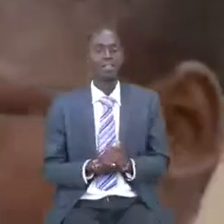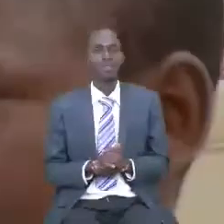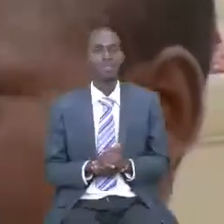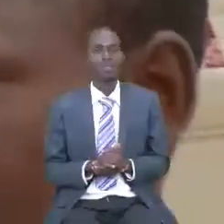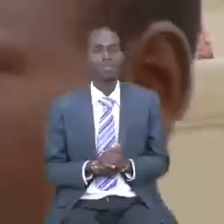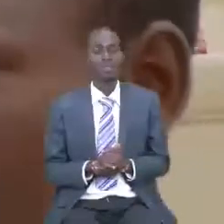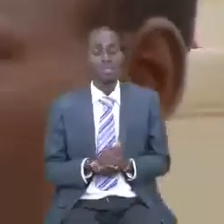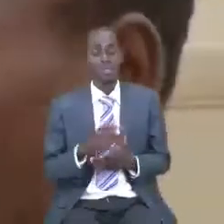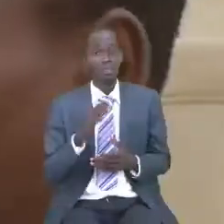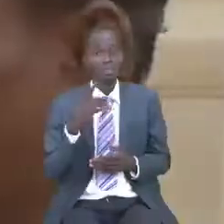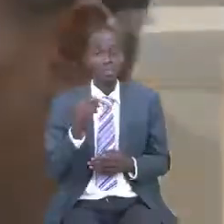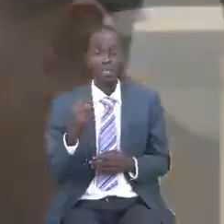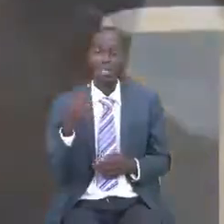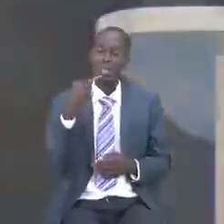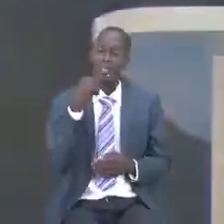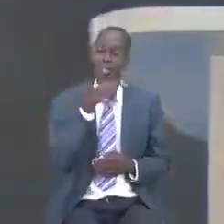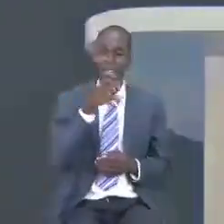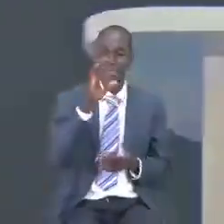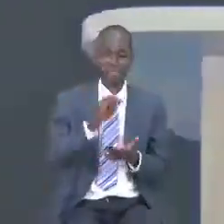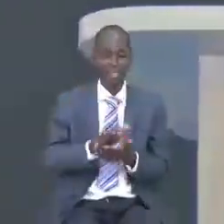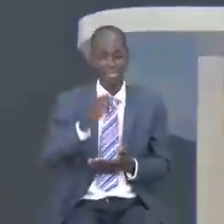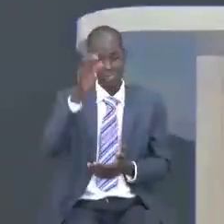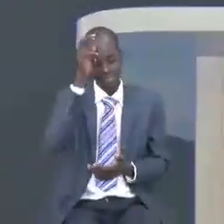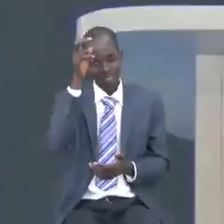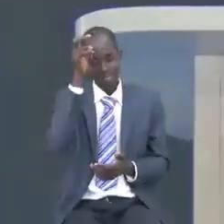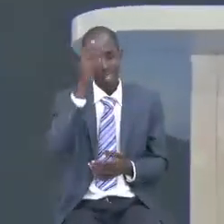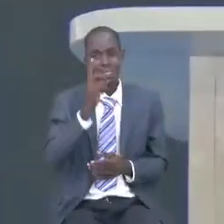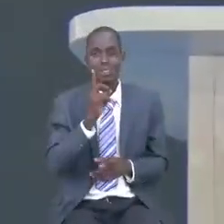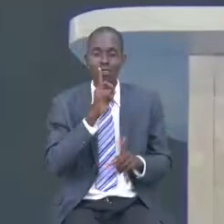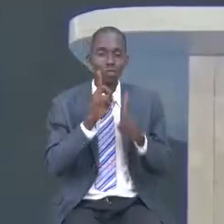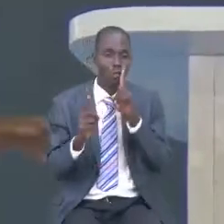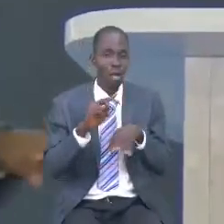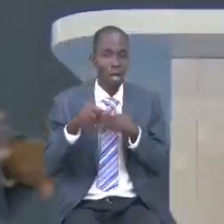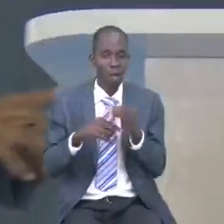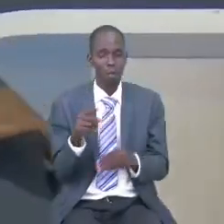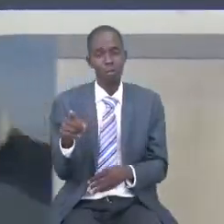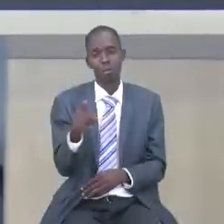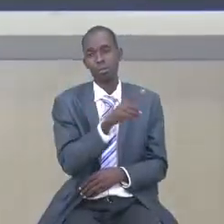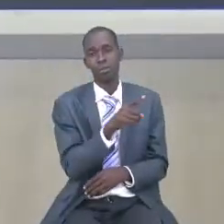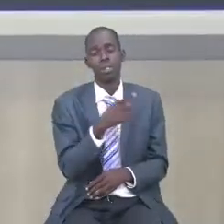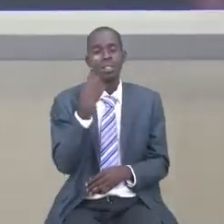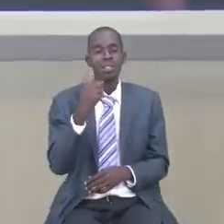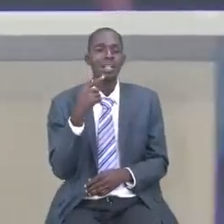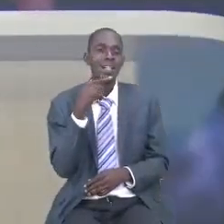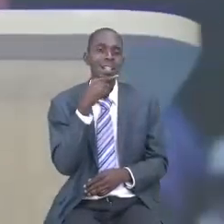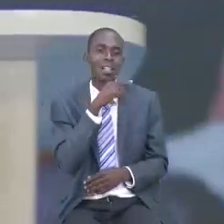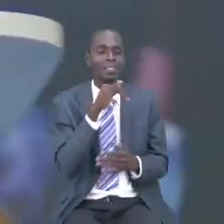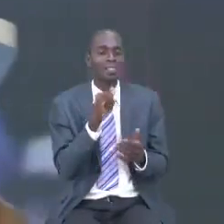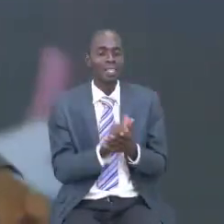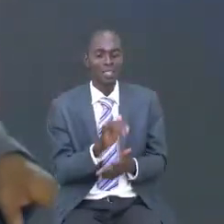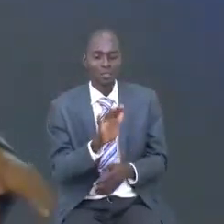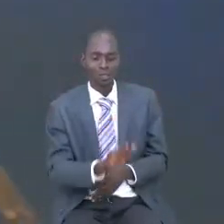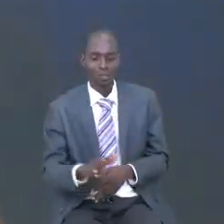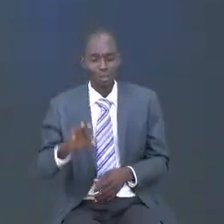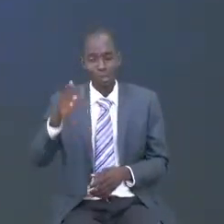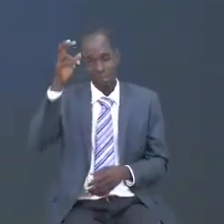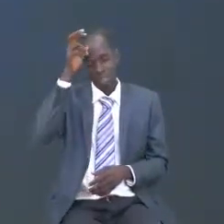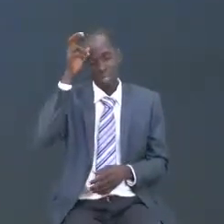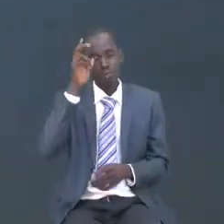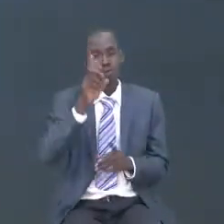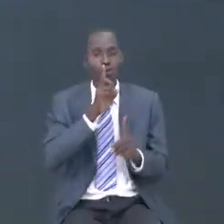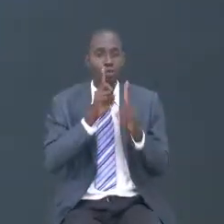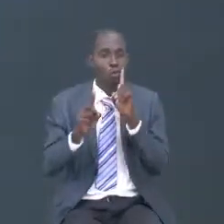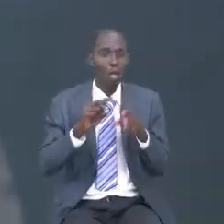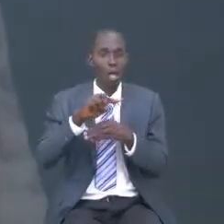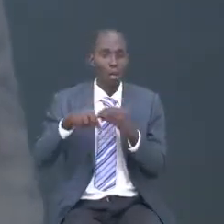The lies Satan tells about you. The lies children of the devil tell about